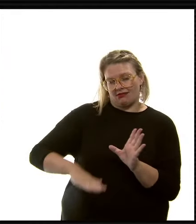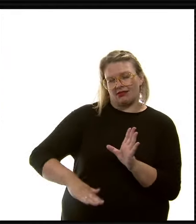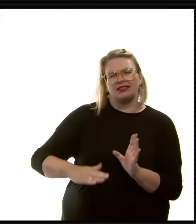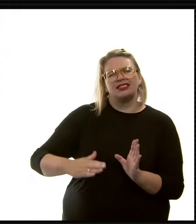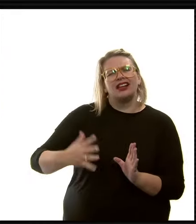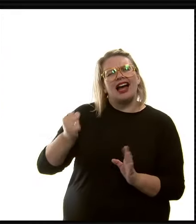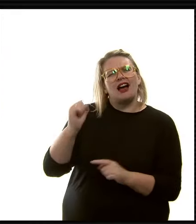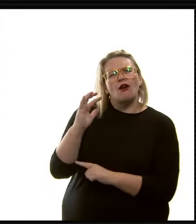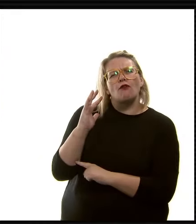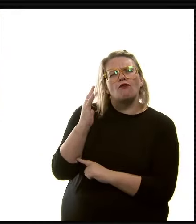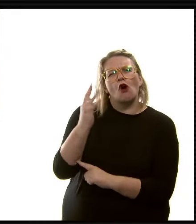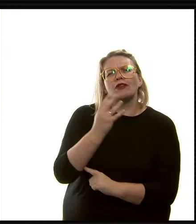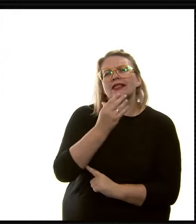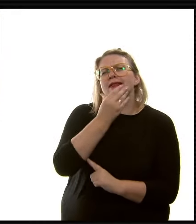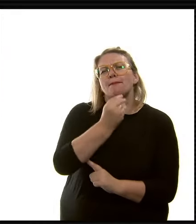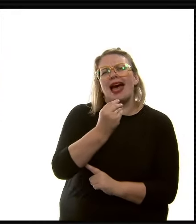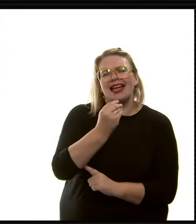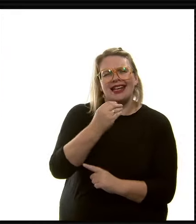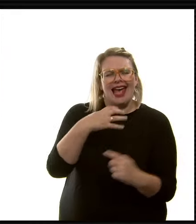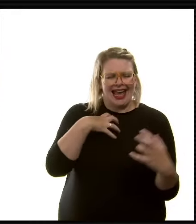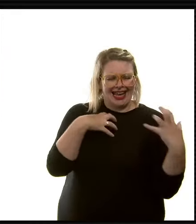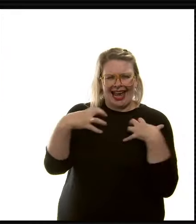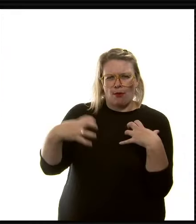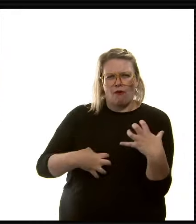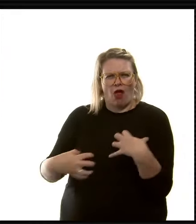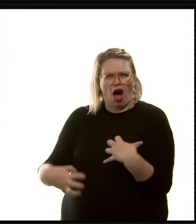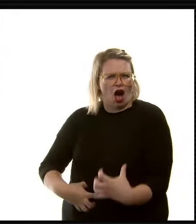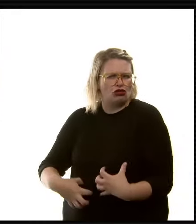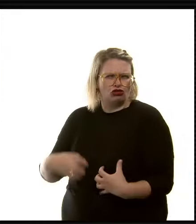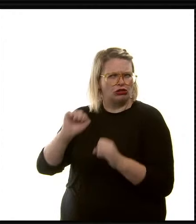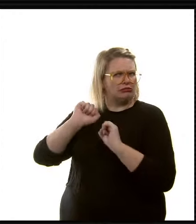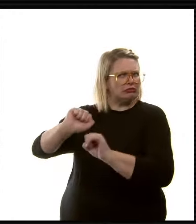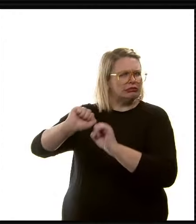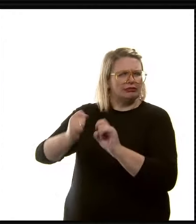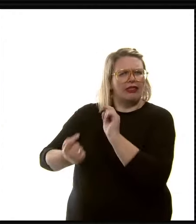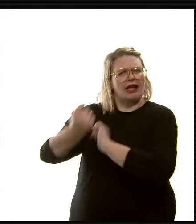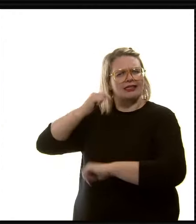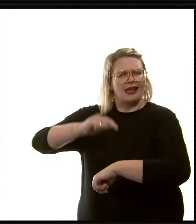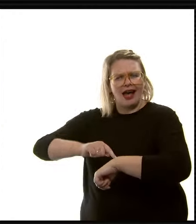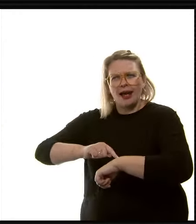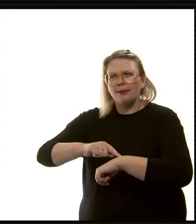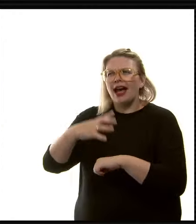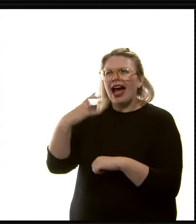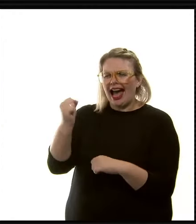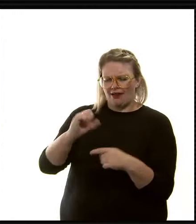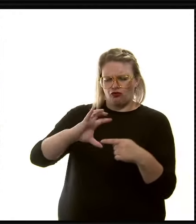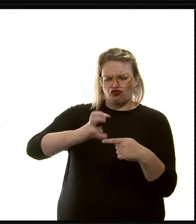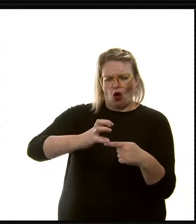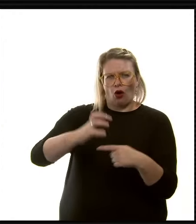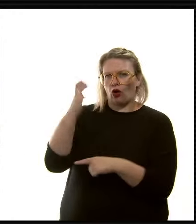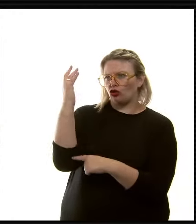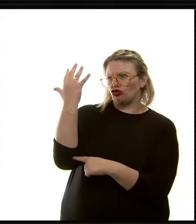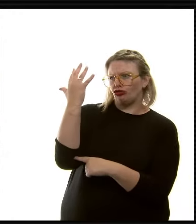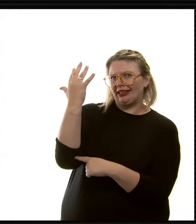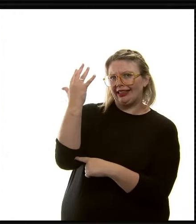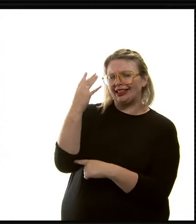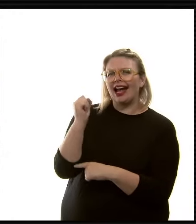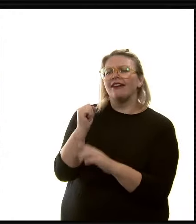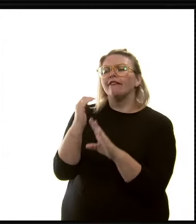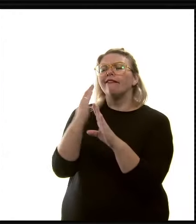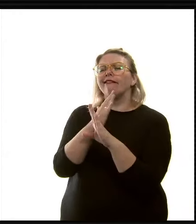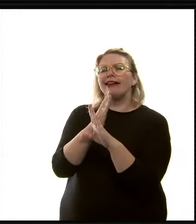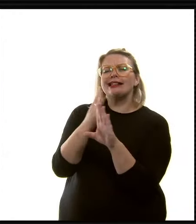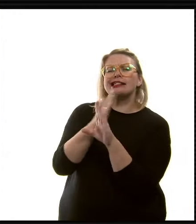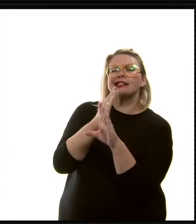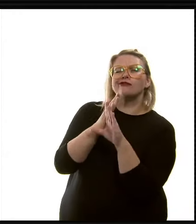Forestman's Camouflage Outpost, I think is the name. It was like this big rock that had a tree growing off of it, and there was a secret base inside the